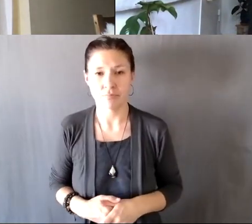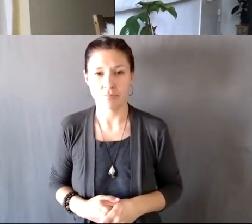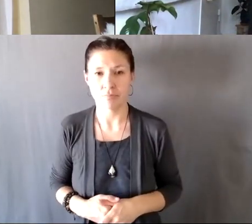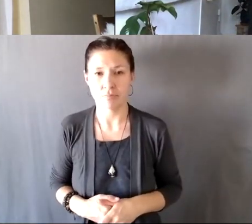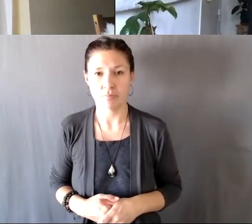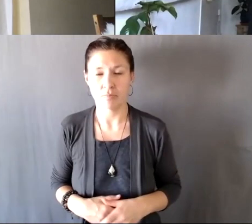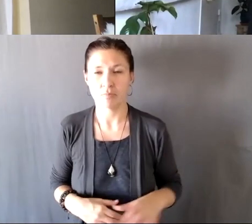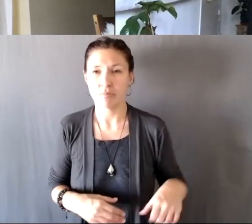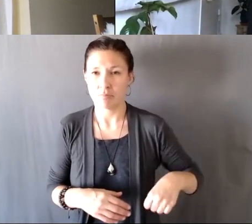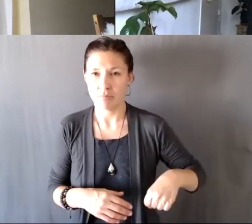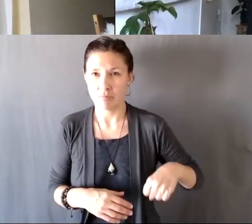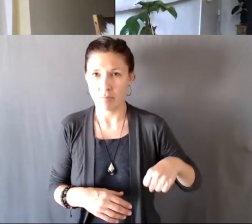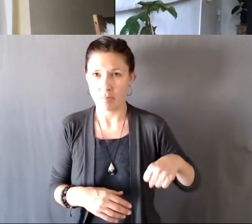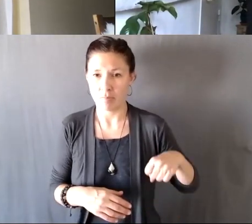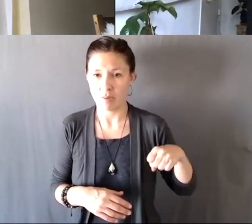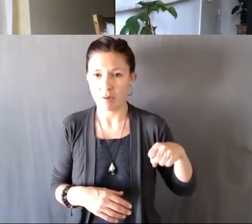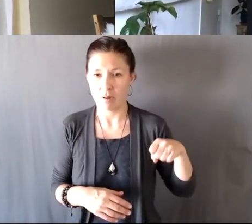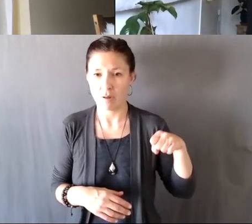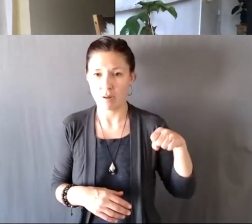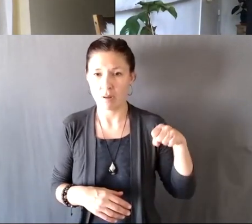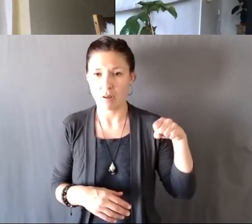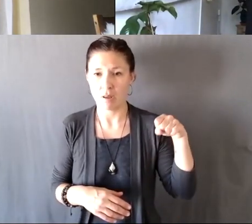tailbone first and head last.